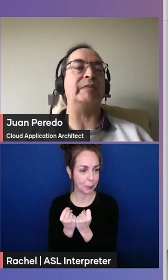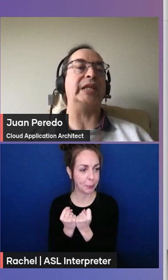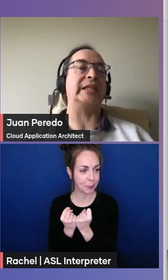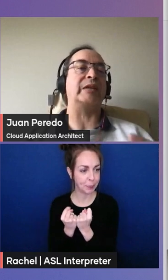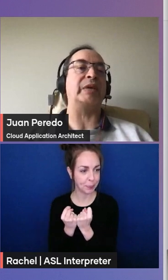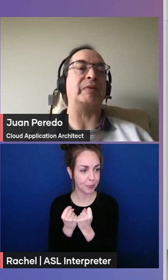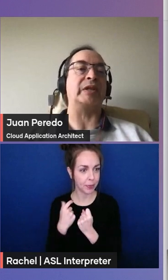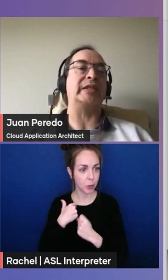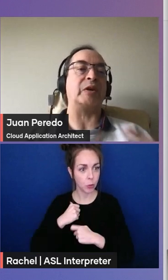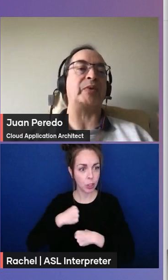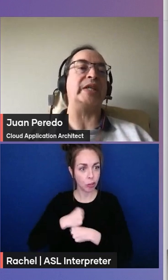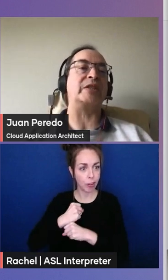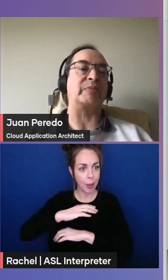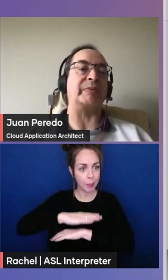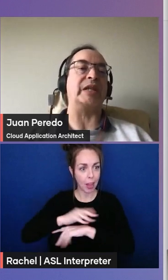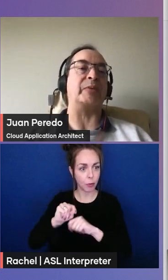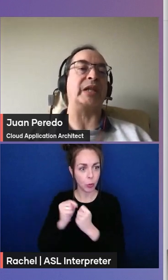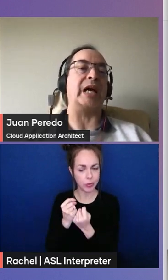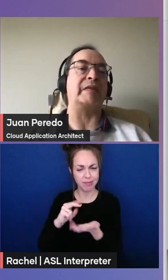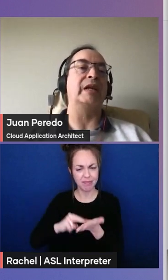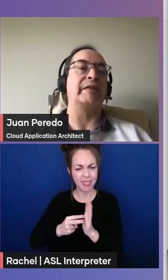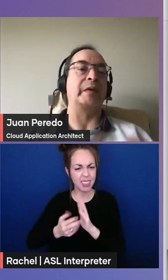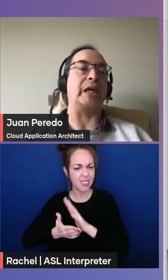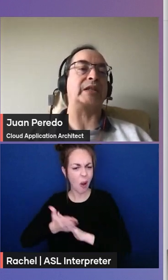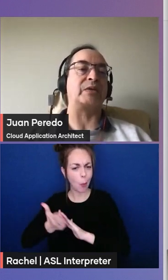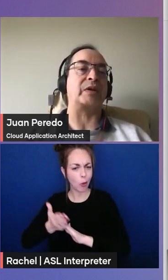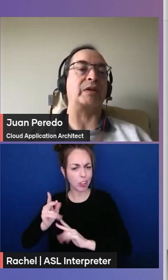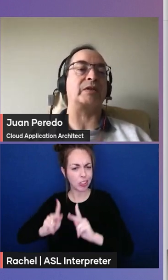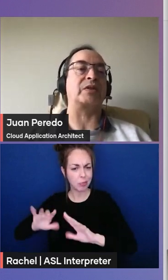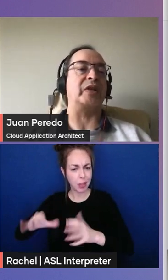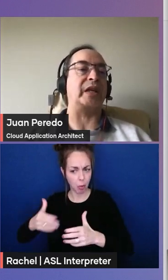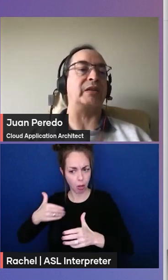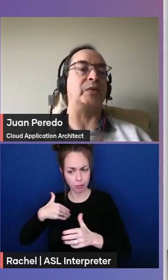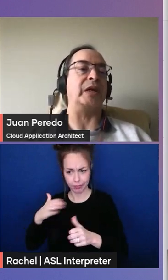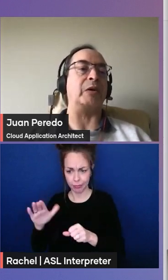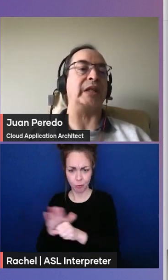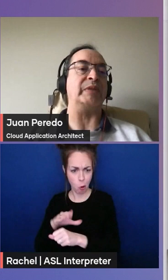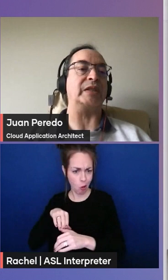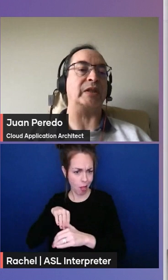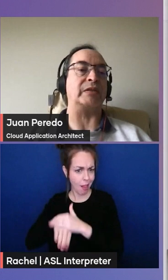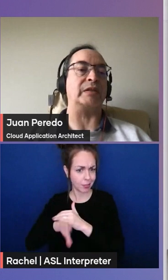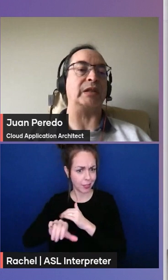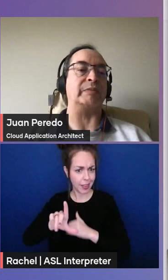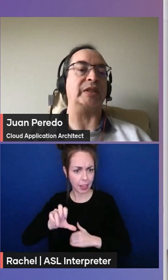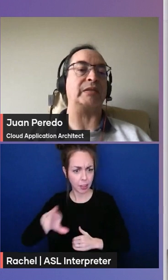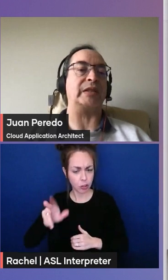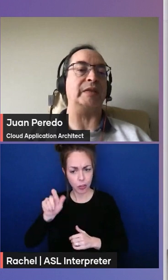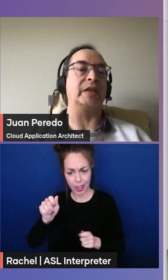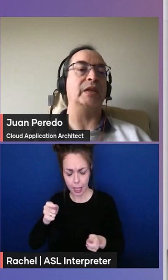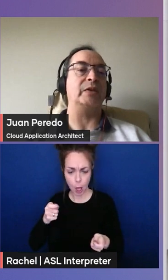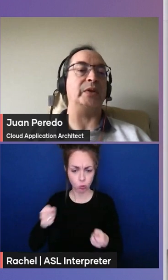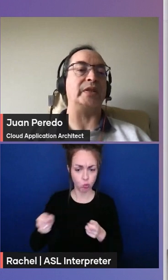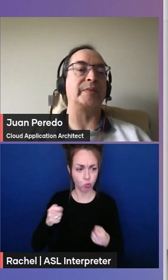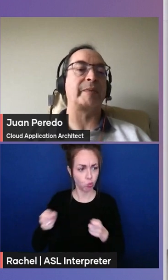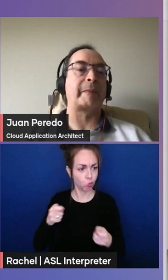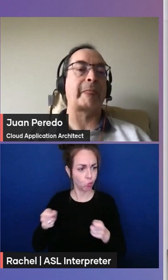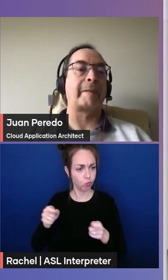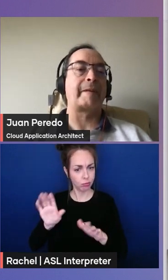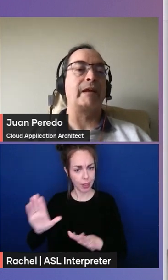platform team. This is the operations people that will have full access to the cluster so that they can do all the administrative